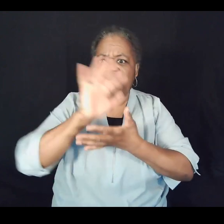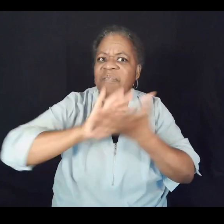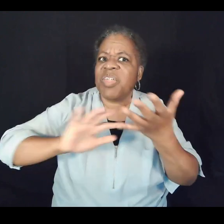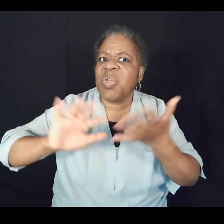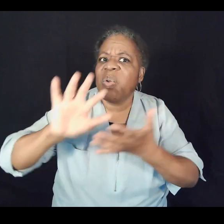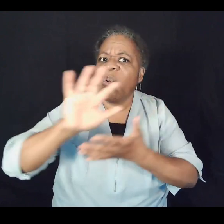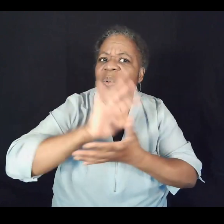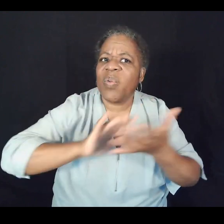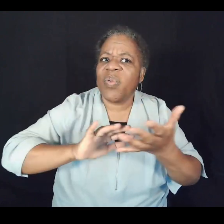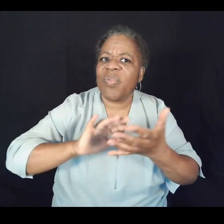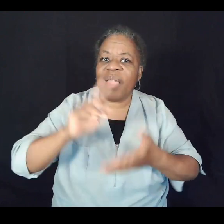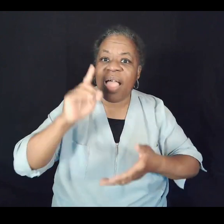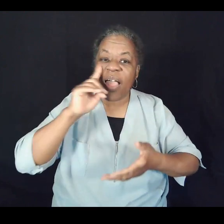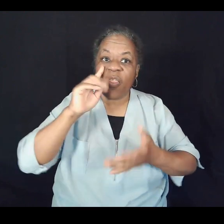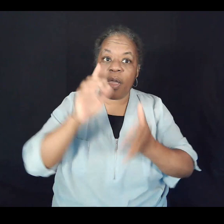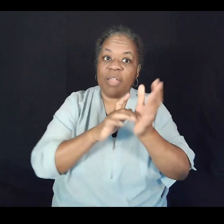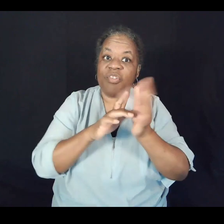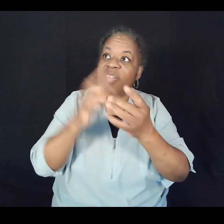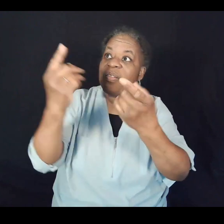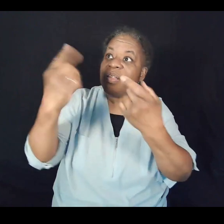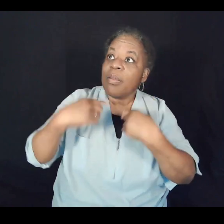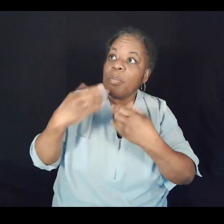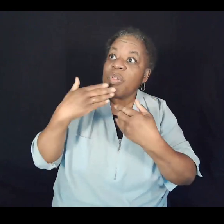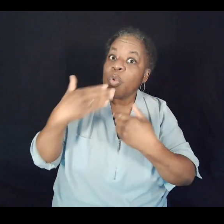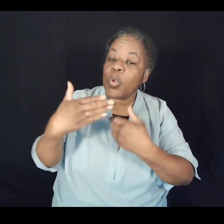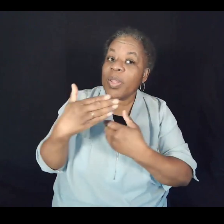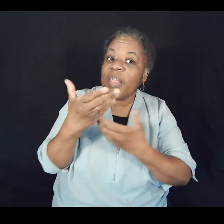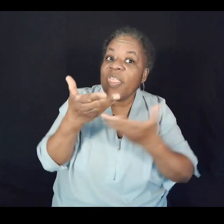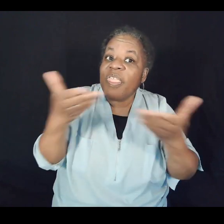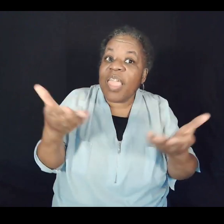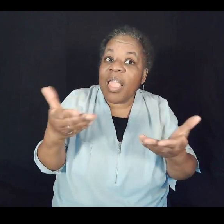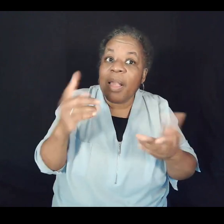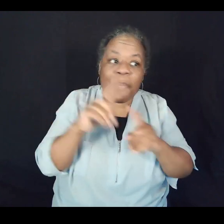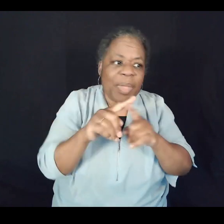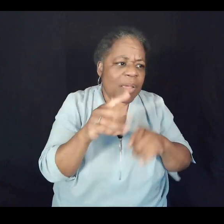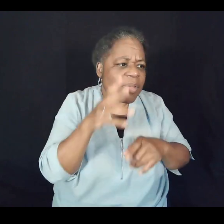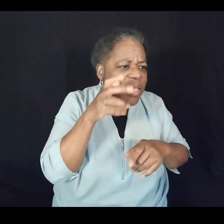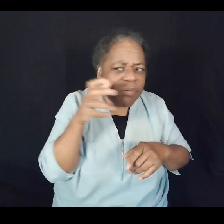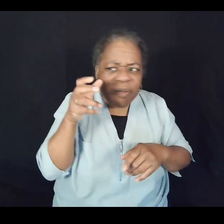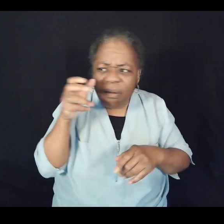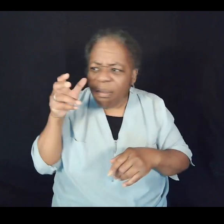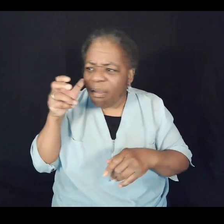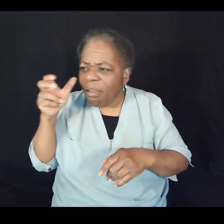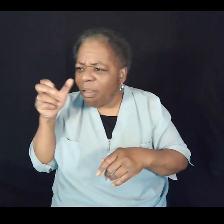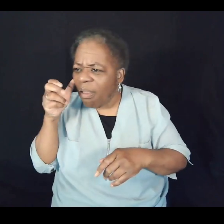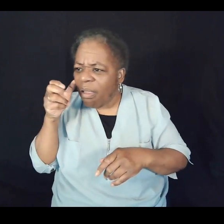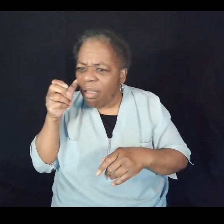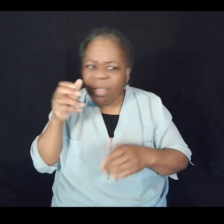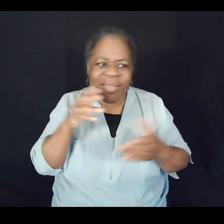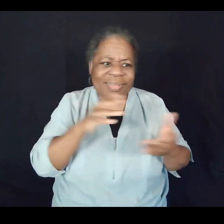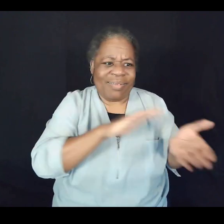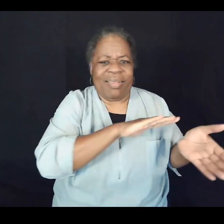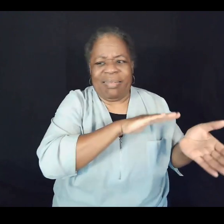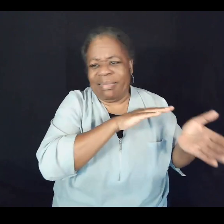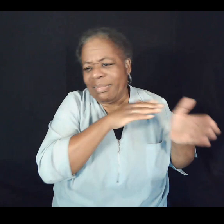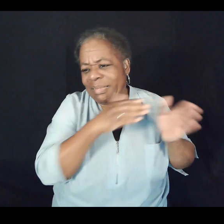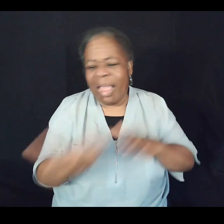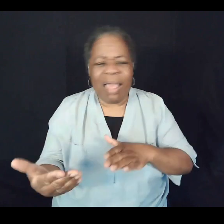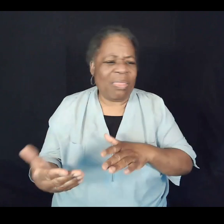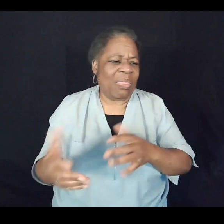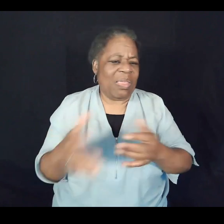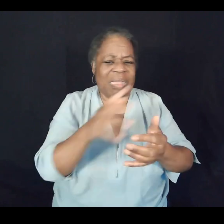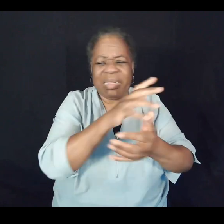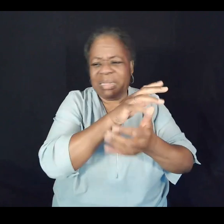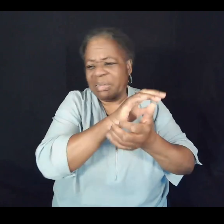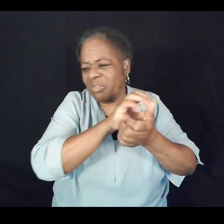because I thought the return of Jesus was a good thing, but what I was hearing about was like imminent death and all this awfulness that was